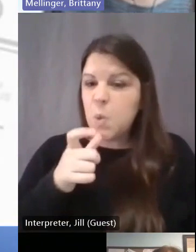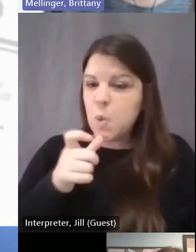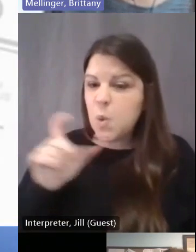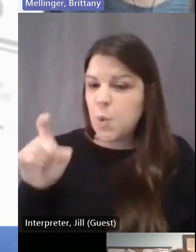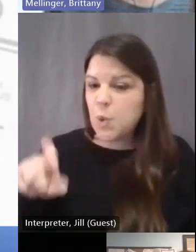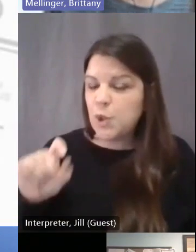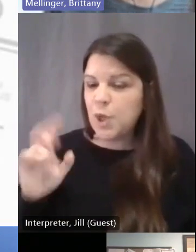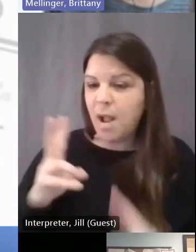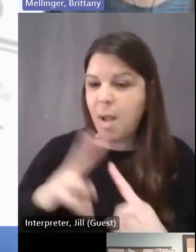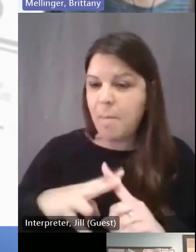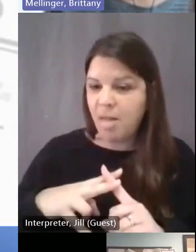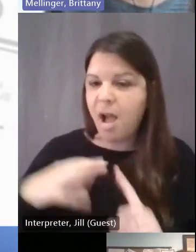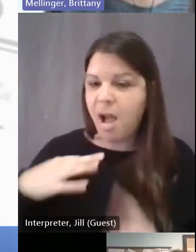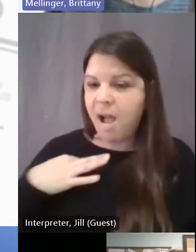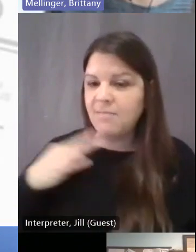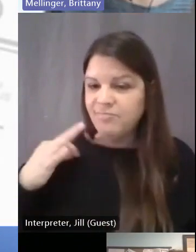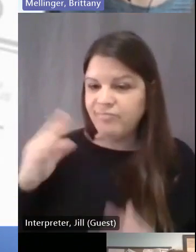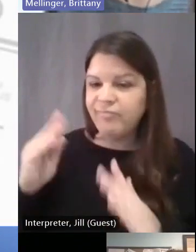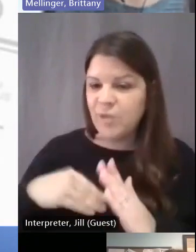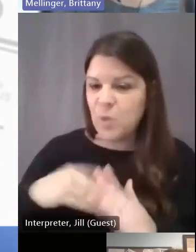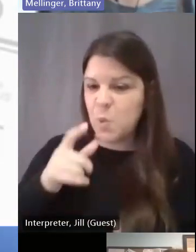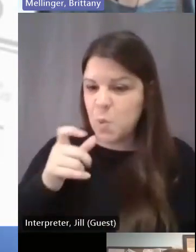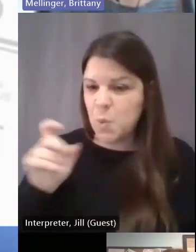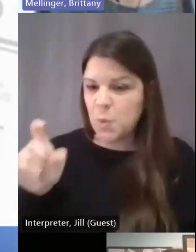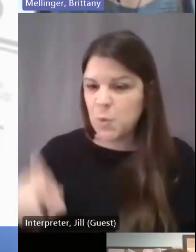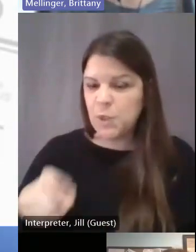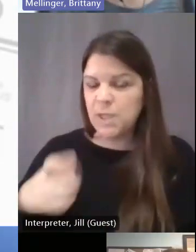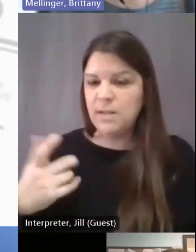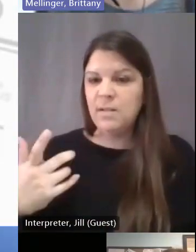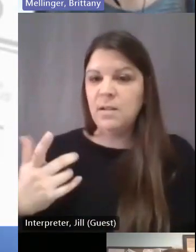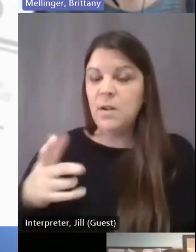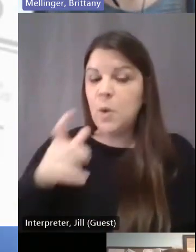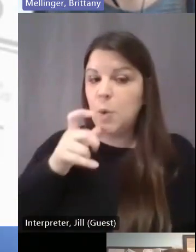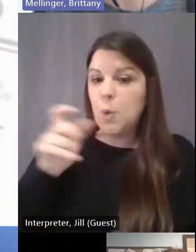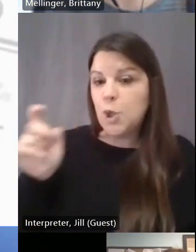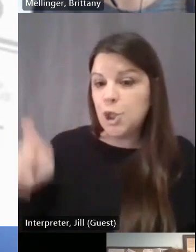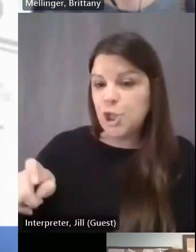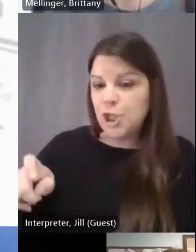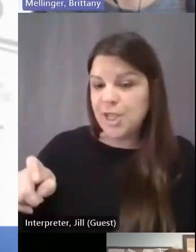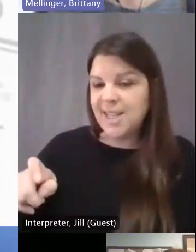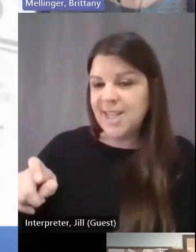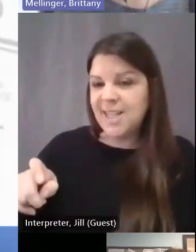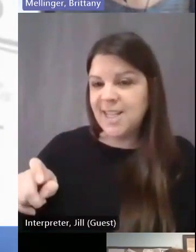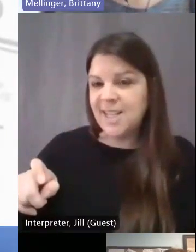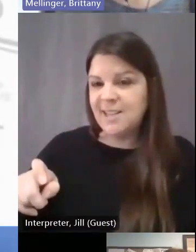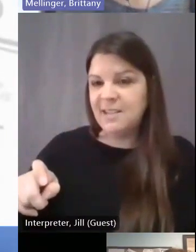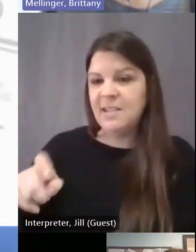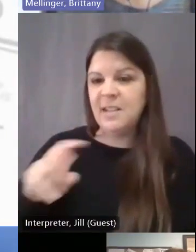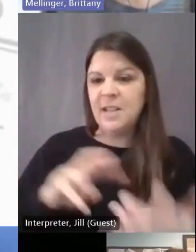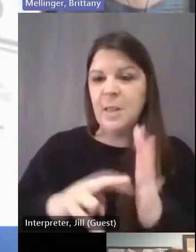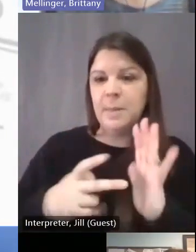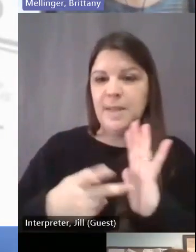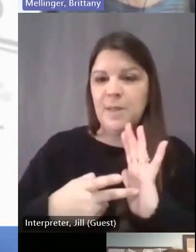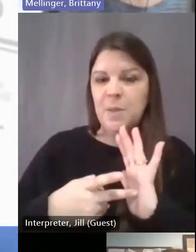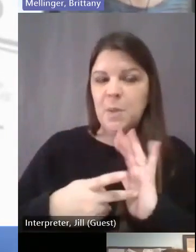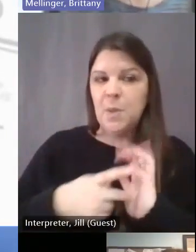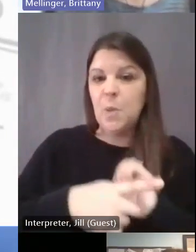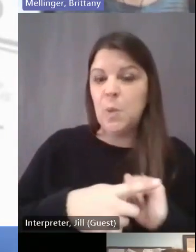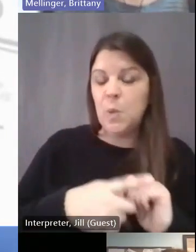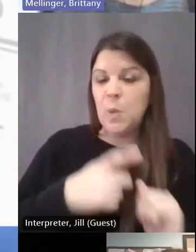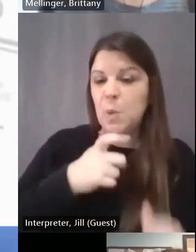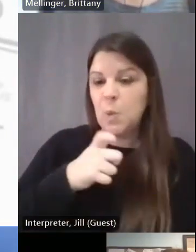should apply for housing. And if we're saying who should apply, that's also making a statement